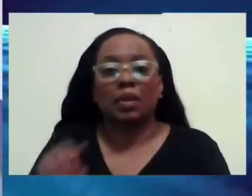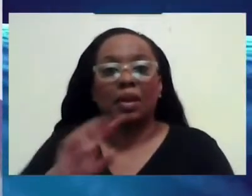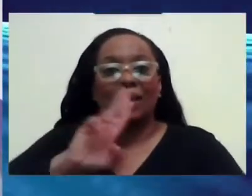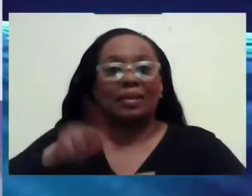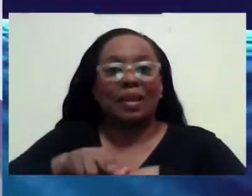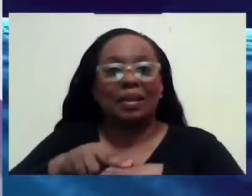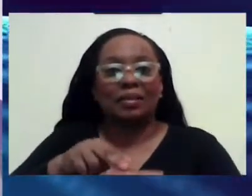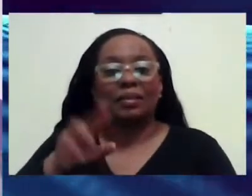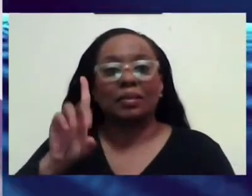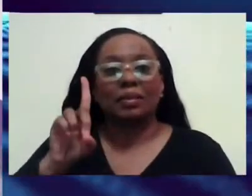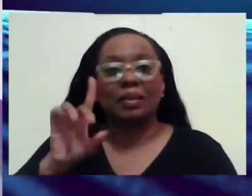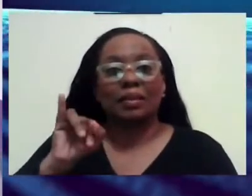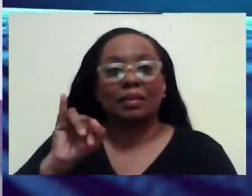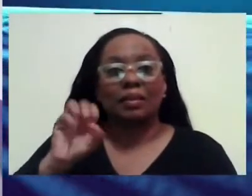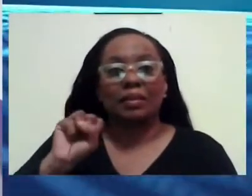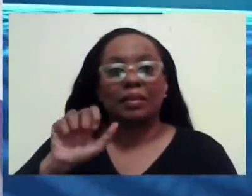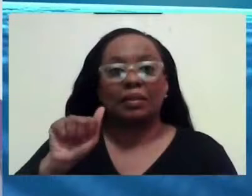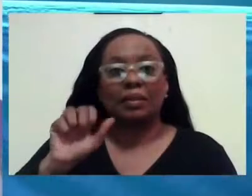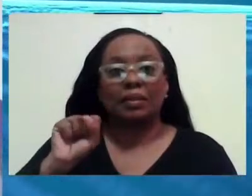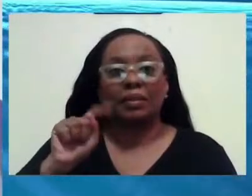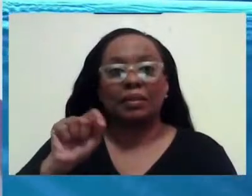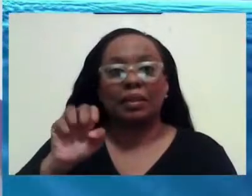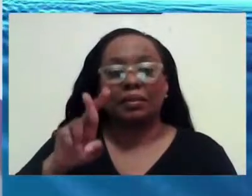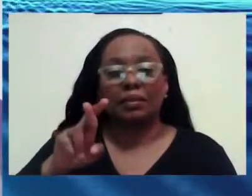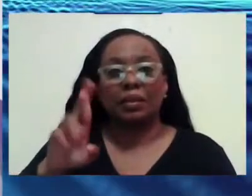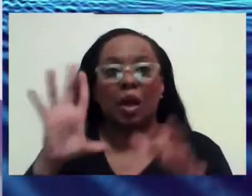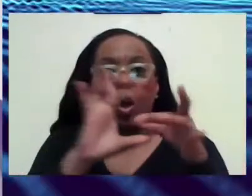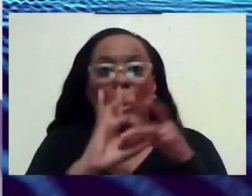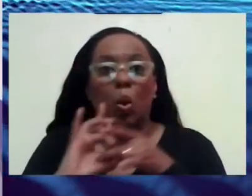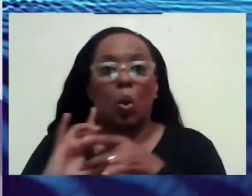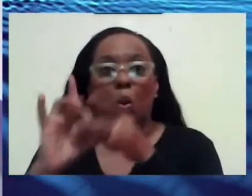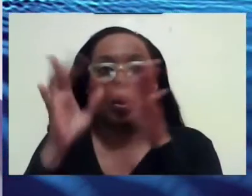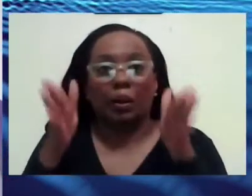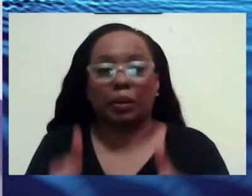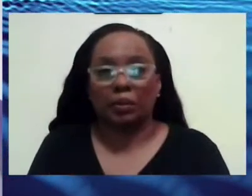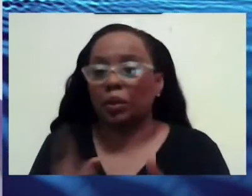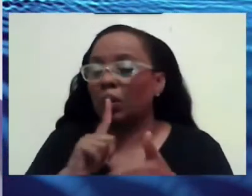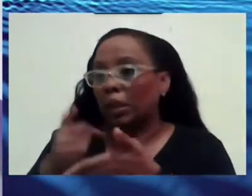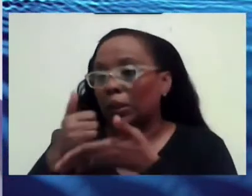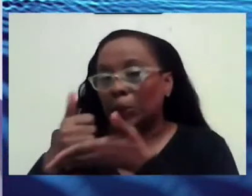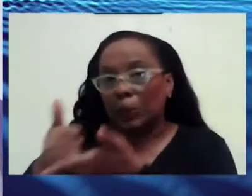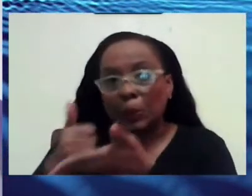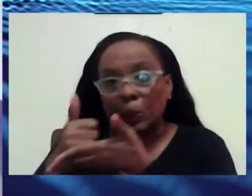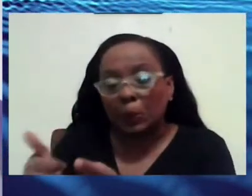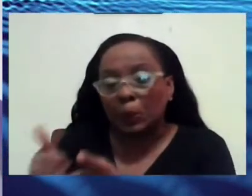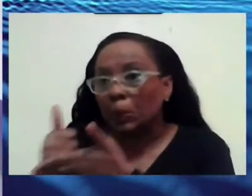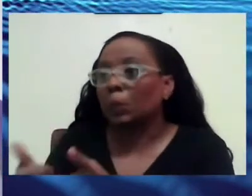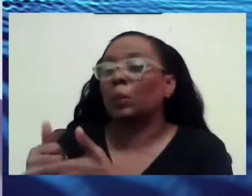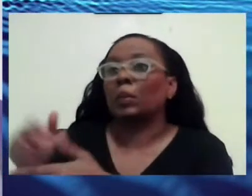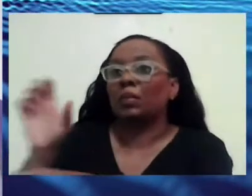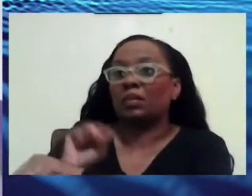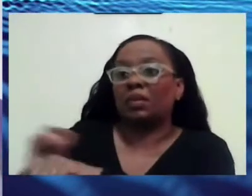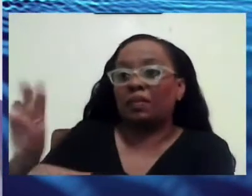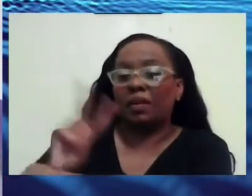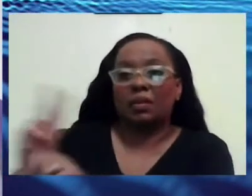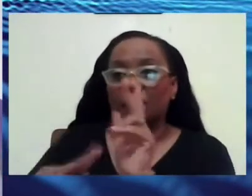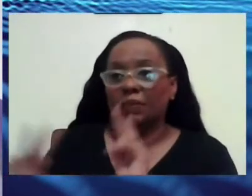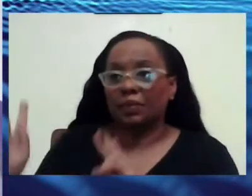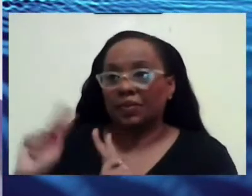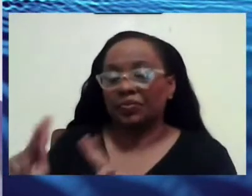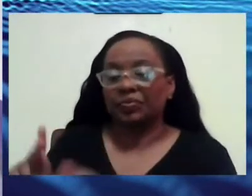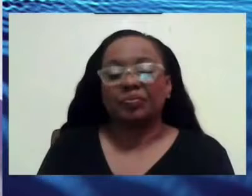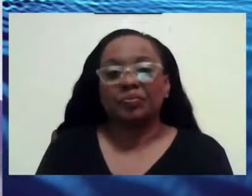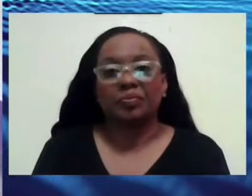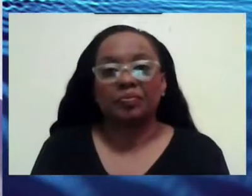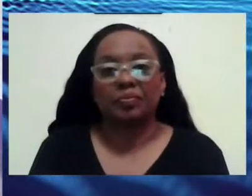of our other participating states who have been doing their best to coordinate the relief efforts as well.